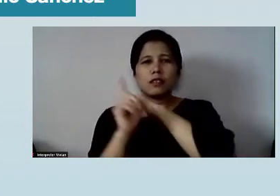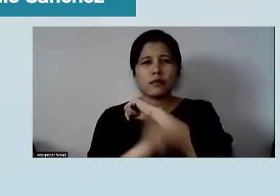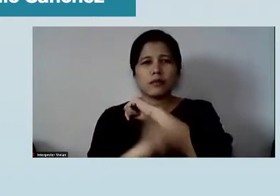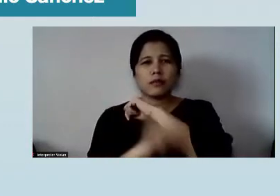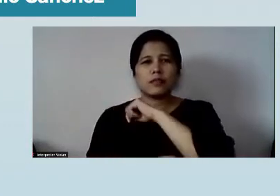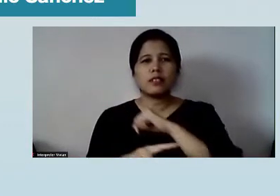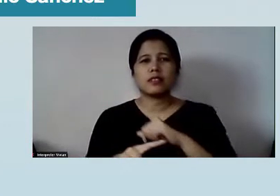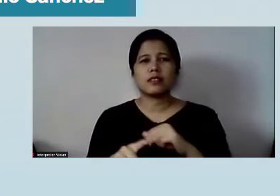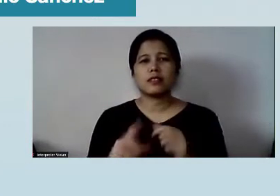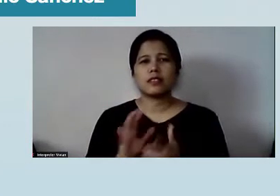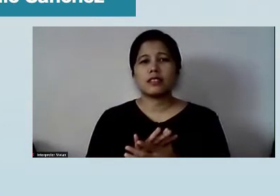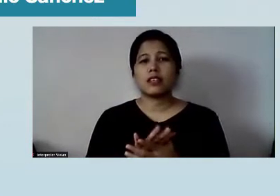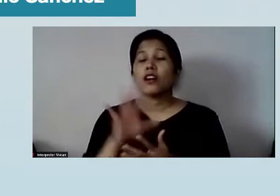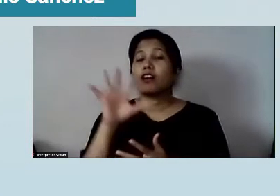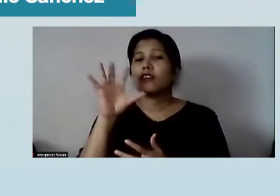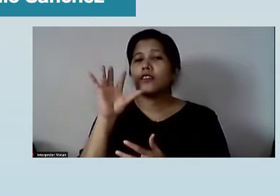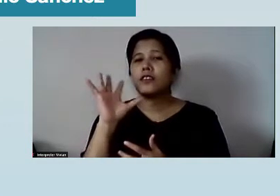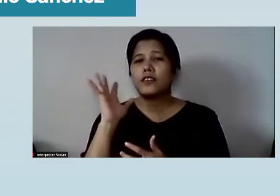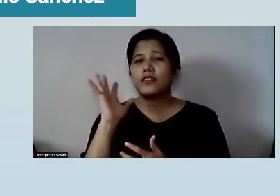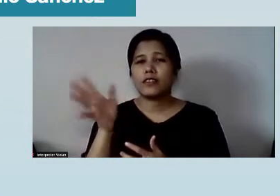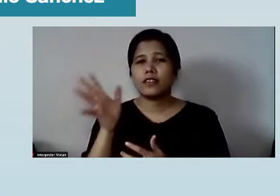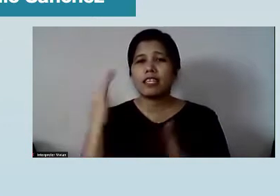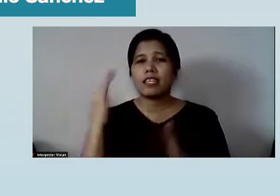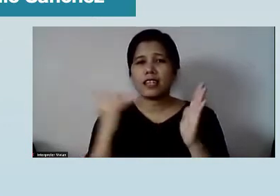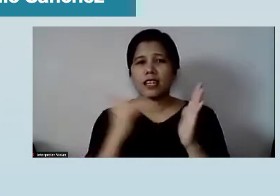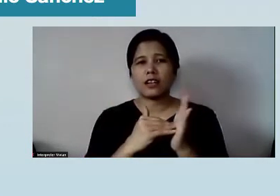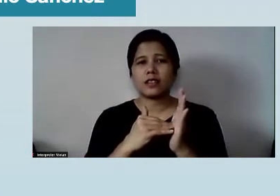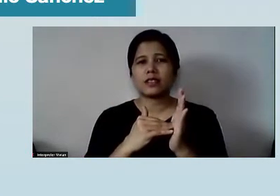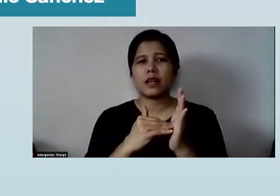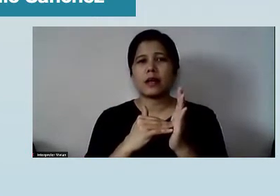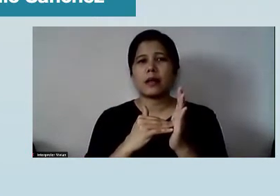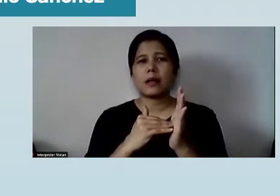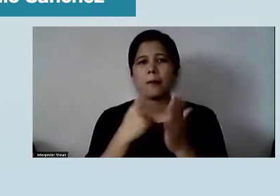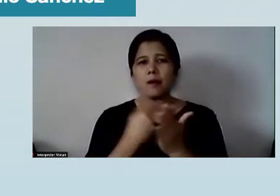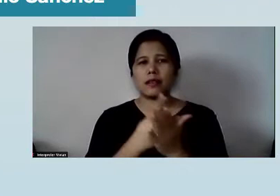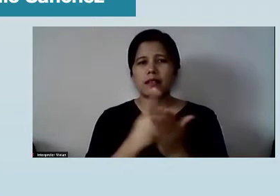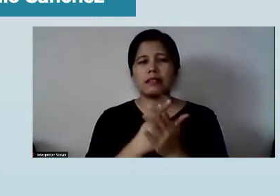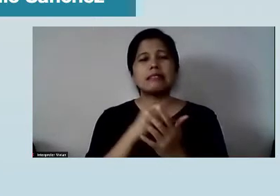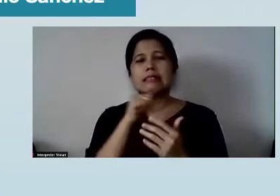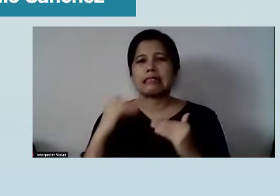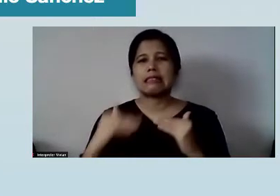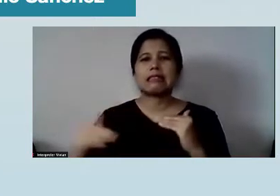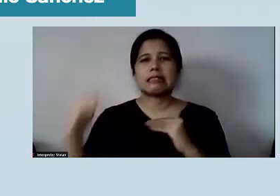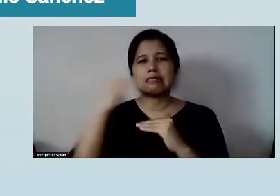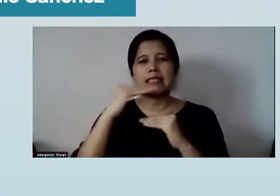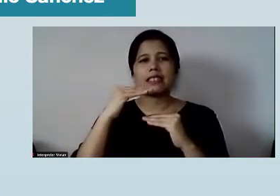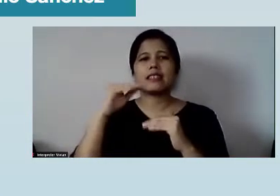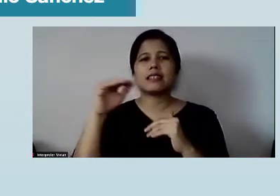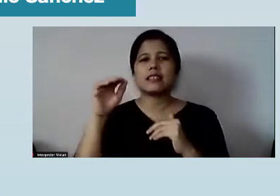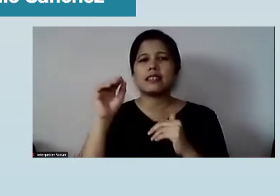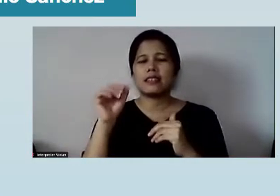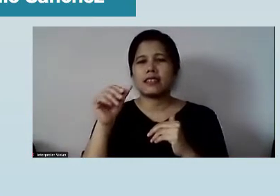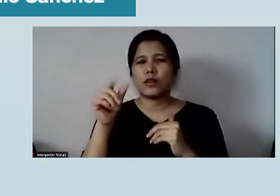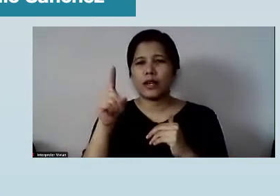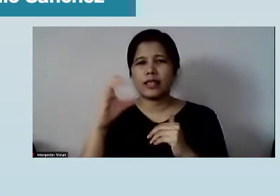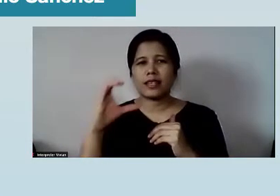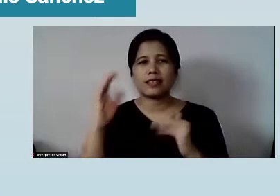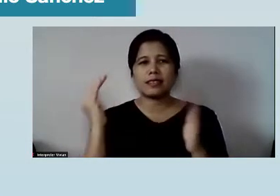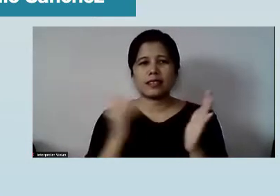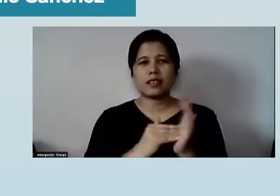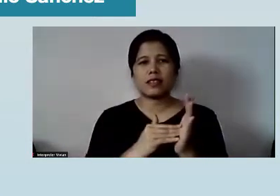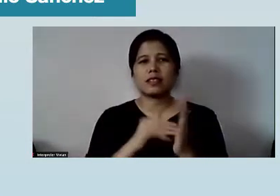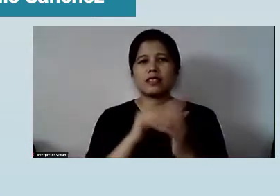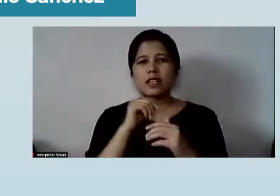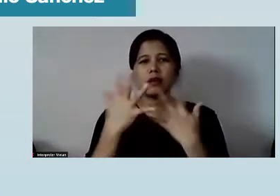fine of not less than 50,000 pesos but not exceeding 100,000 pesos or an imprisonment of not less